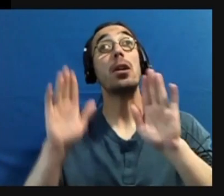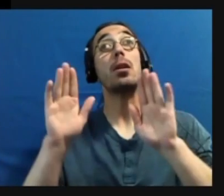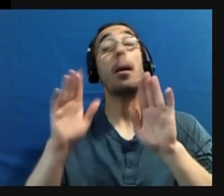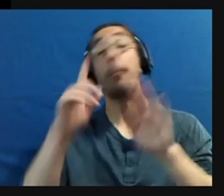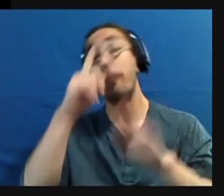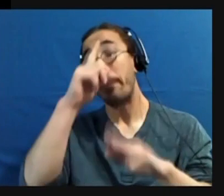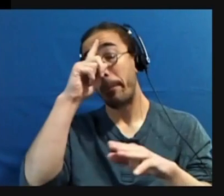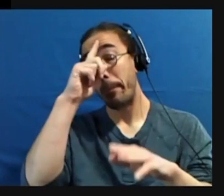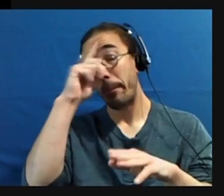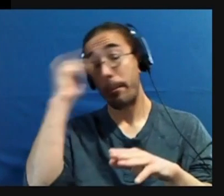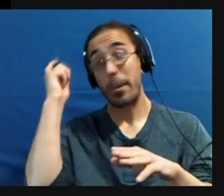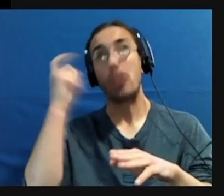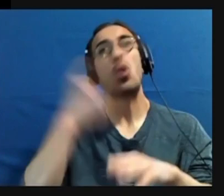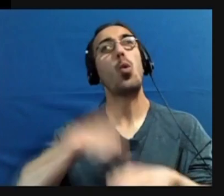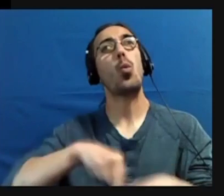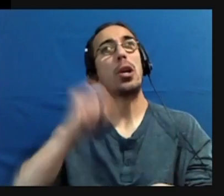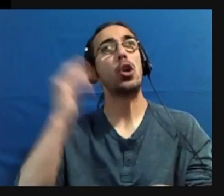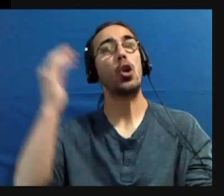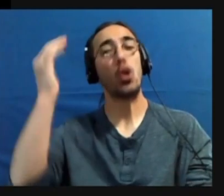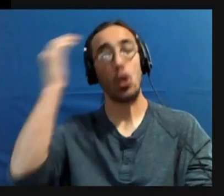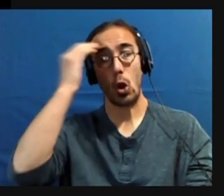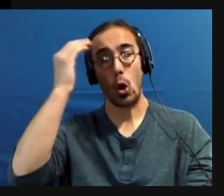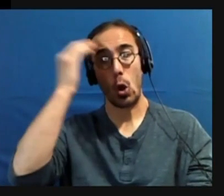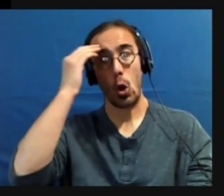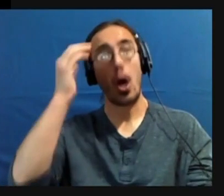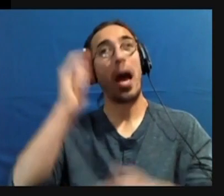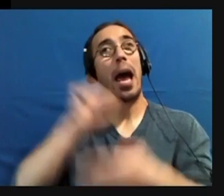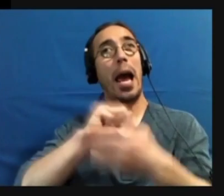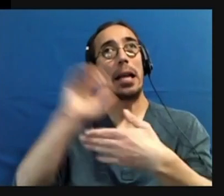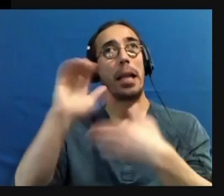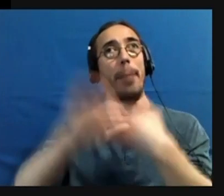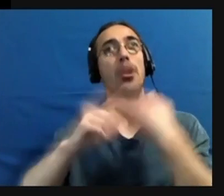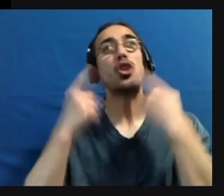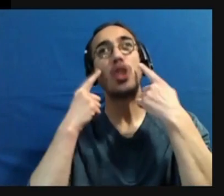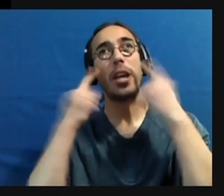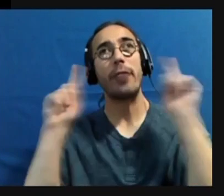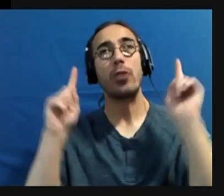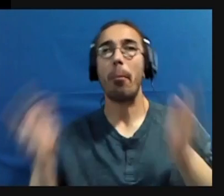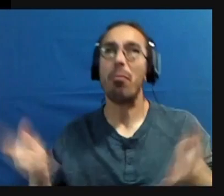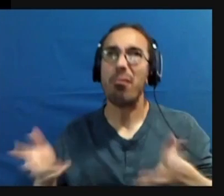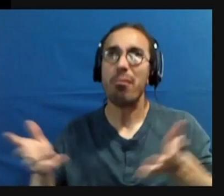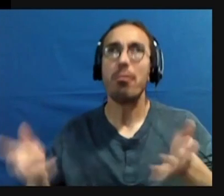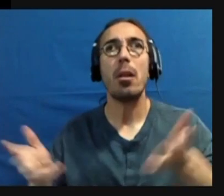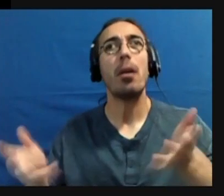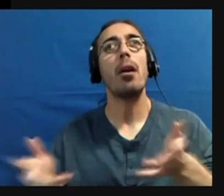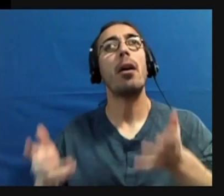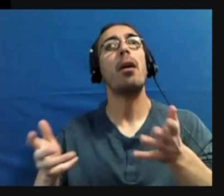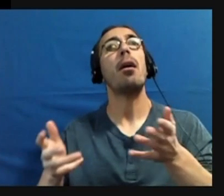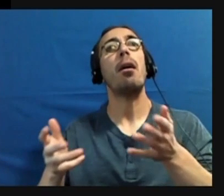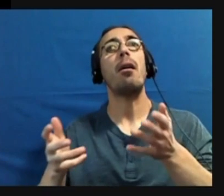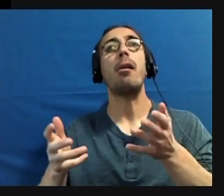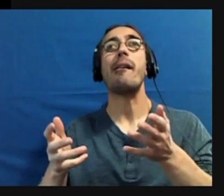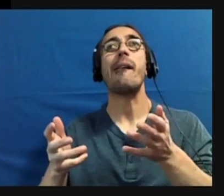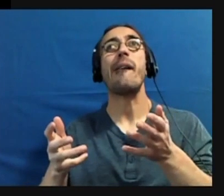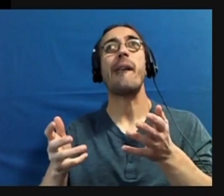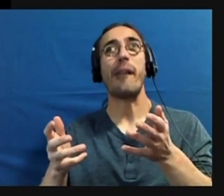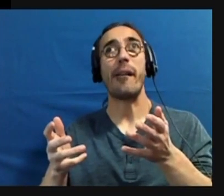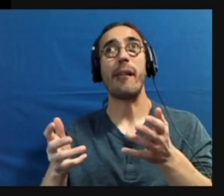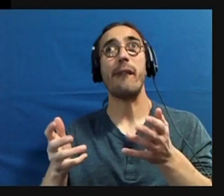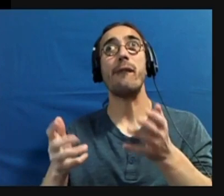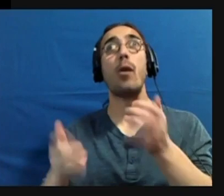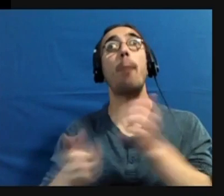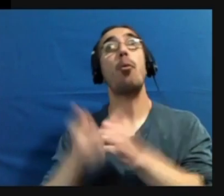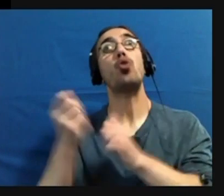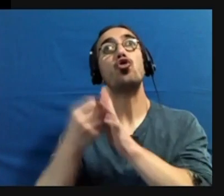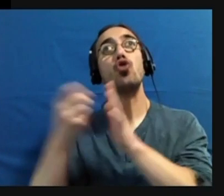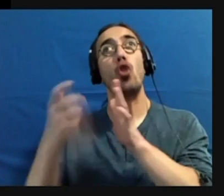because we know that academic achievement is usually pushed by the wayside for a lot of autistic students,